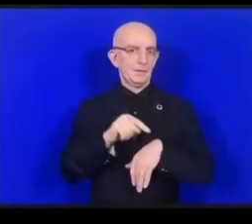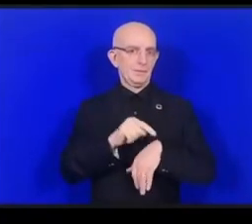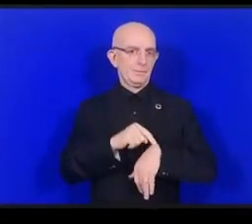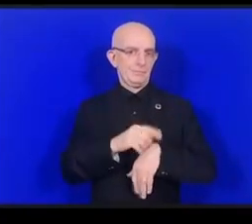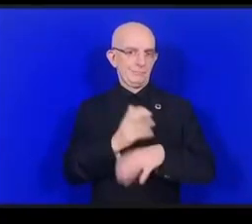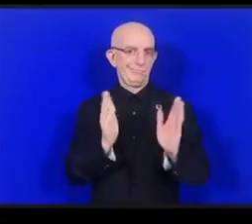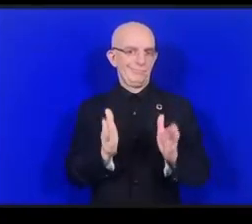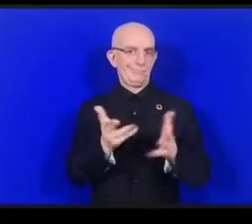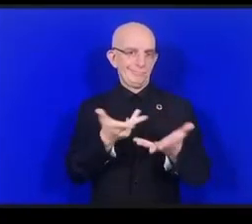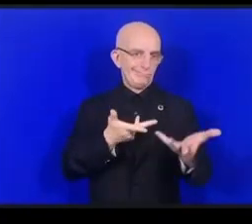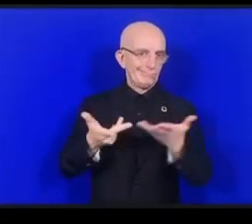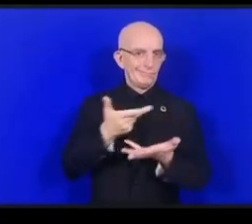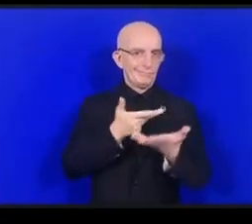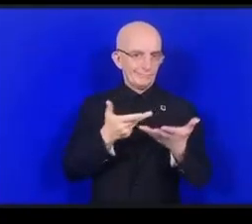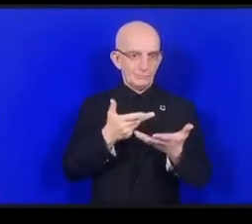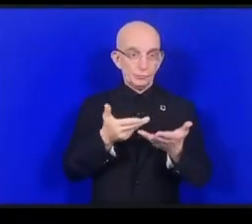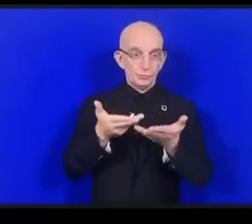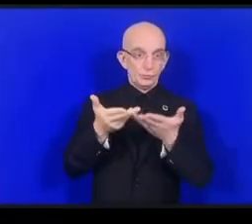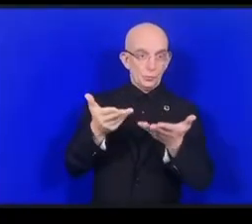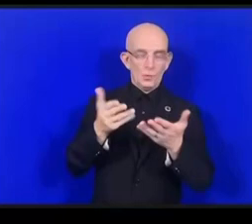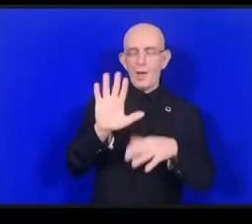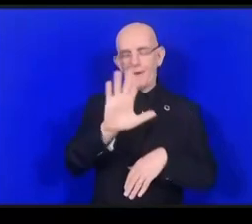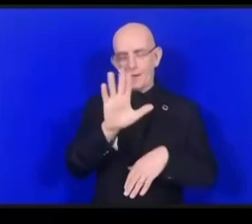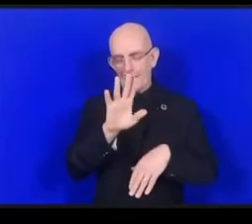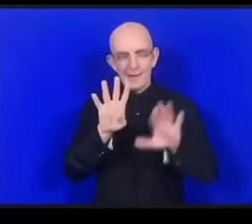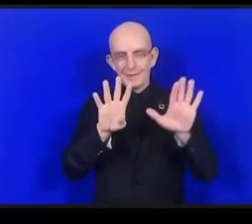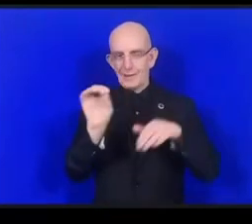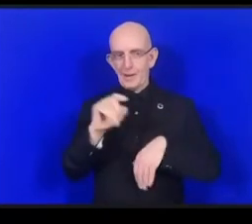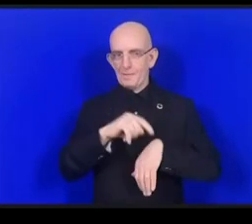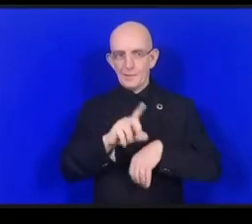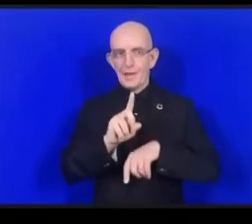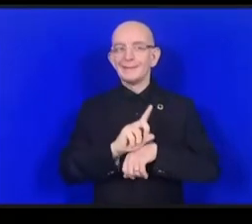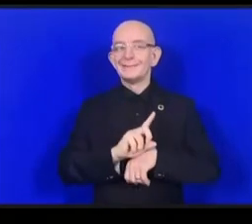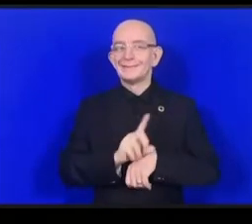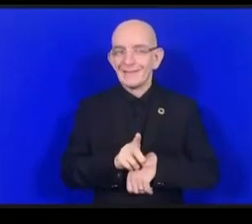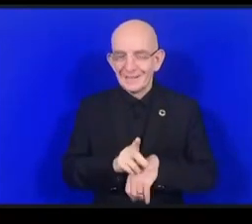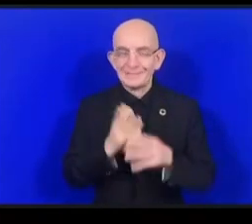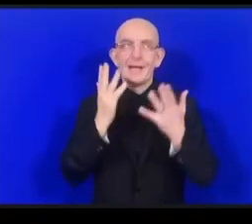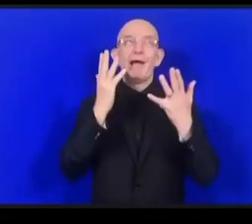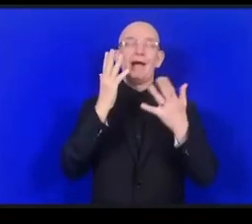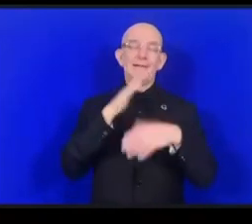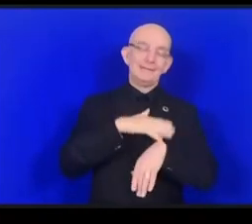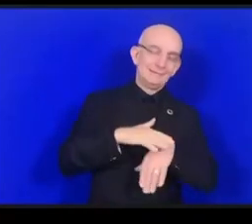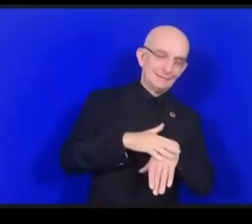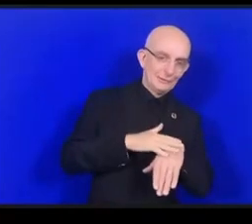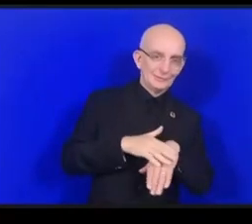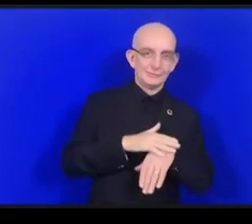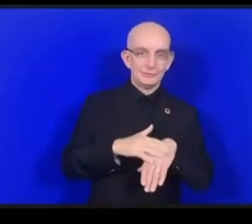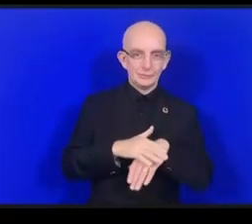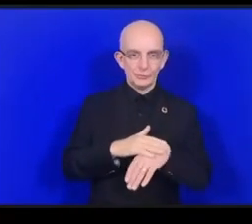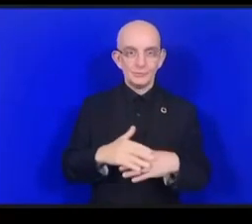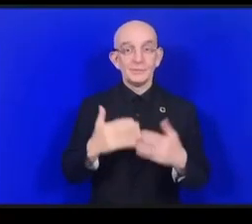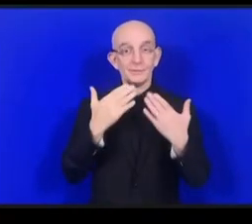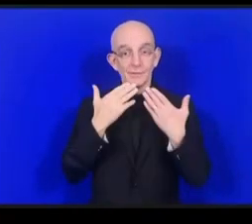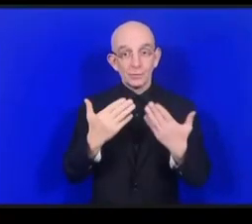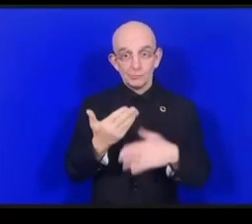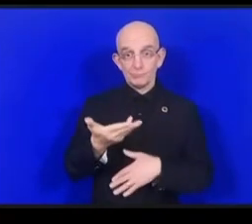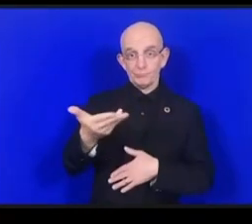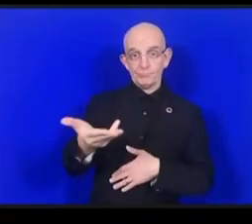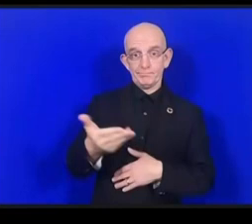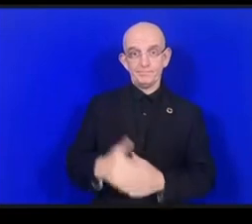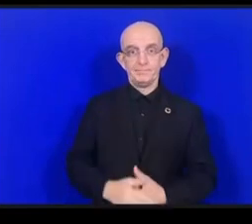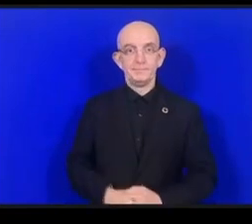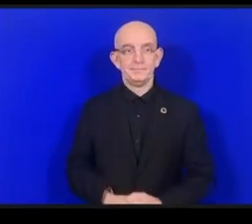I'm so sorry. So 90 seconds, the floor is yours. Sure. My name is Saptarshi and I represent DC